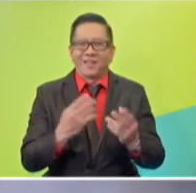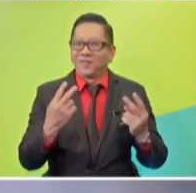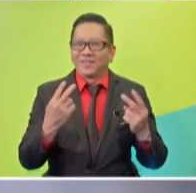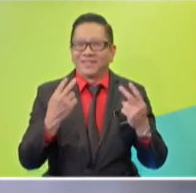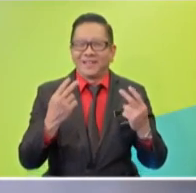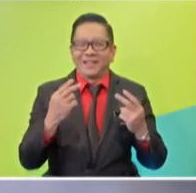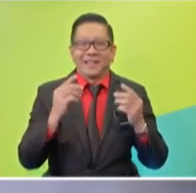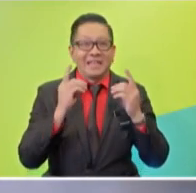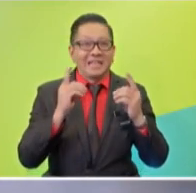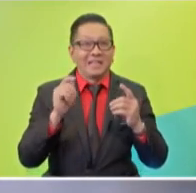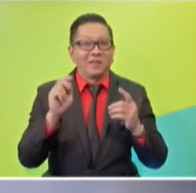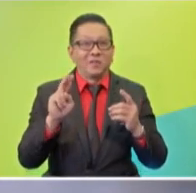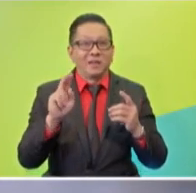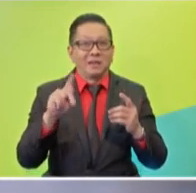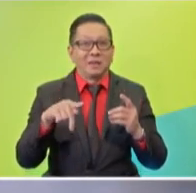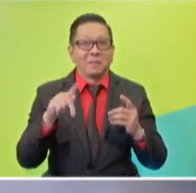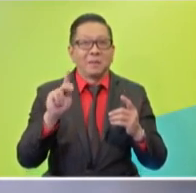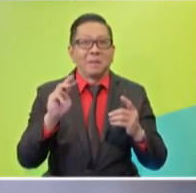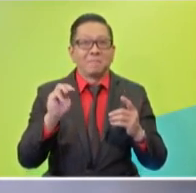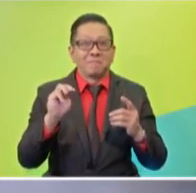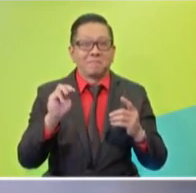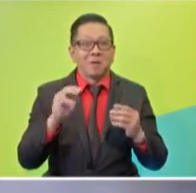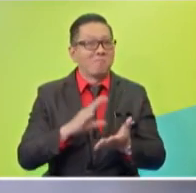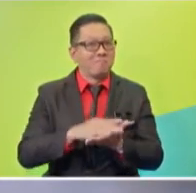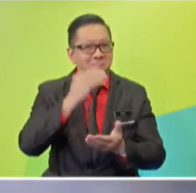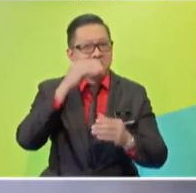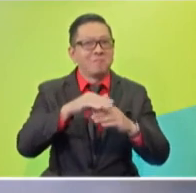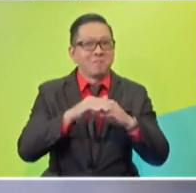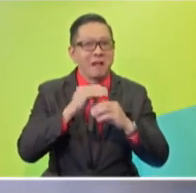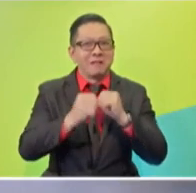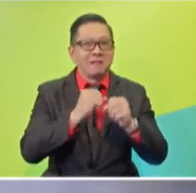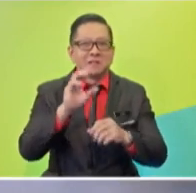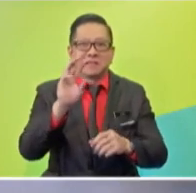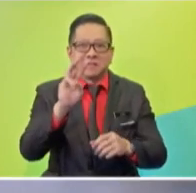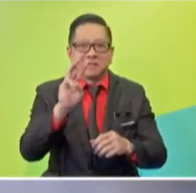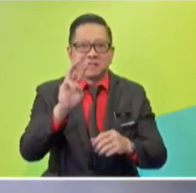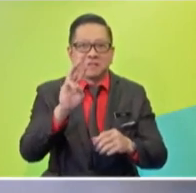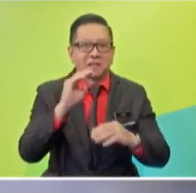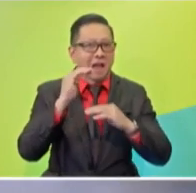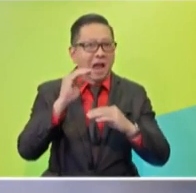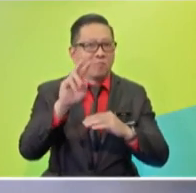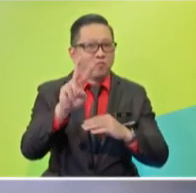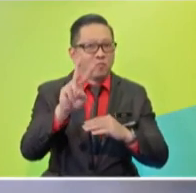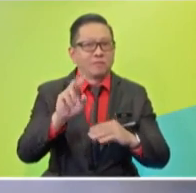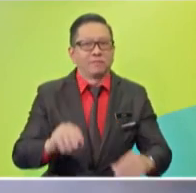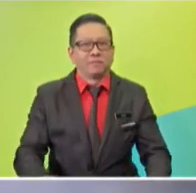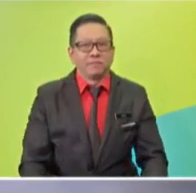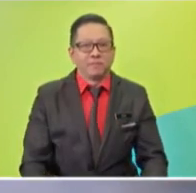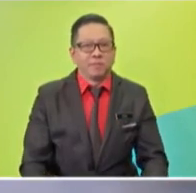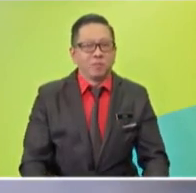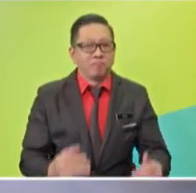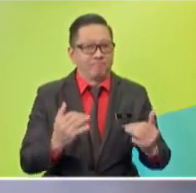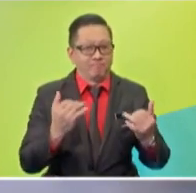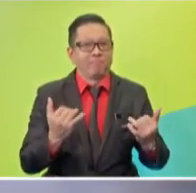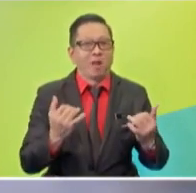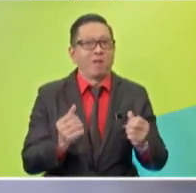on DidikTV KPM, and today we're learning English for year 6, Tahap 2. Okay, alright, today we're still here